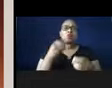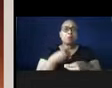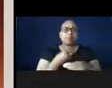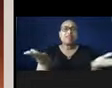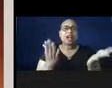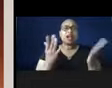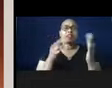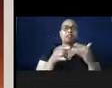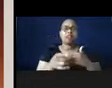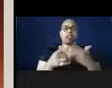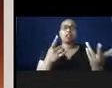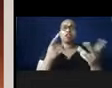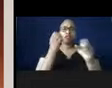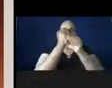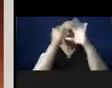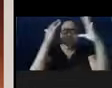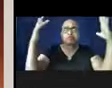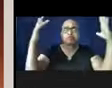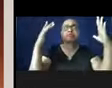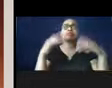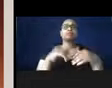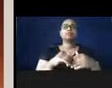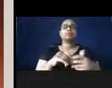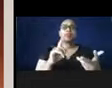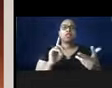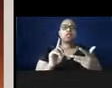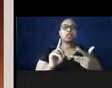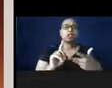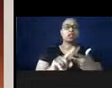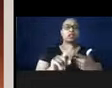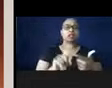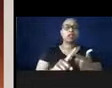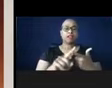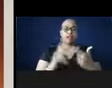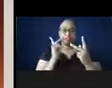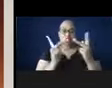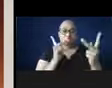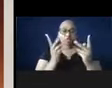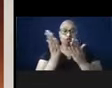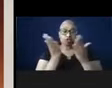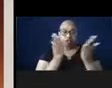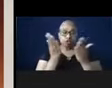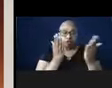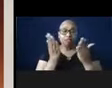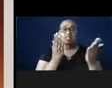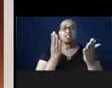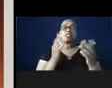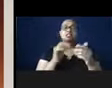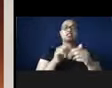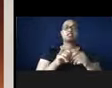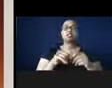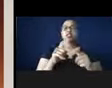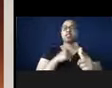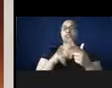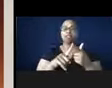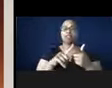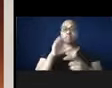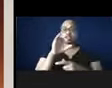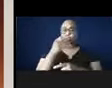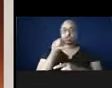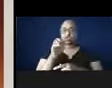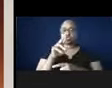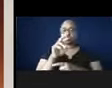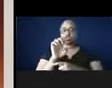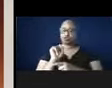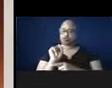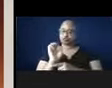Visitor services, the Interp and Ed folks, coming off of that visioning charrette, created a programmatic document